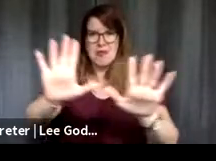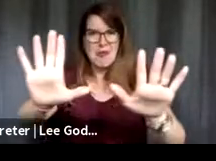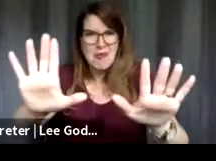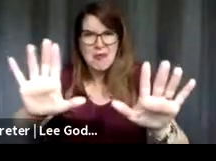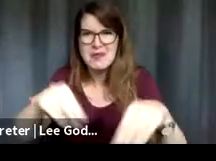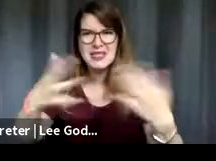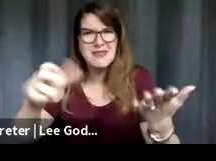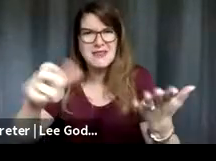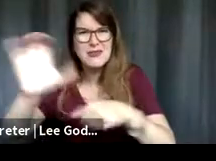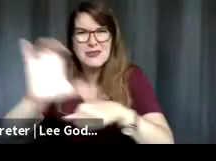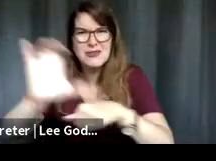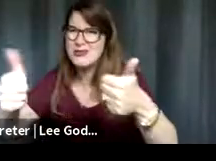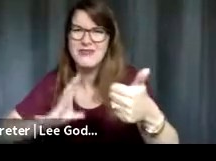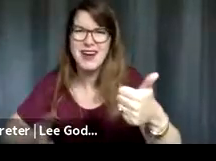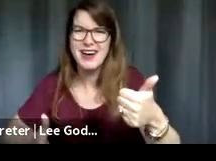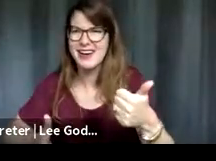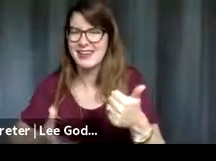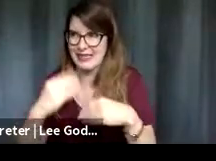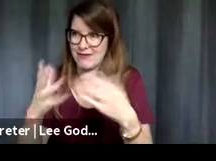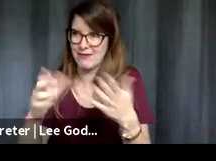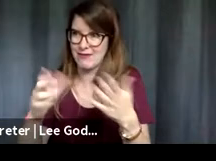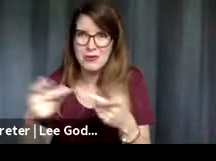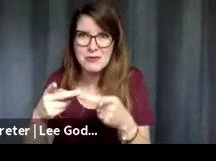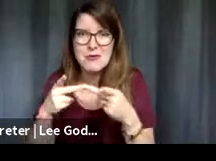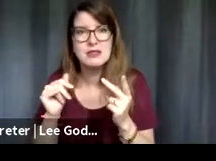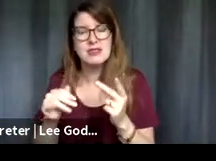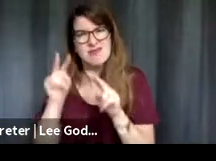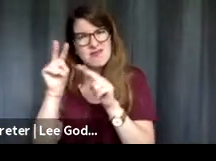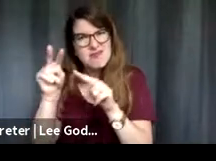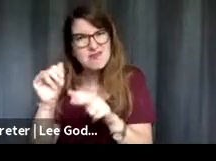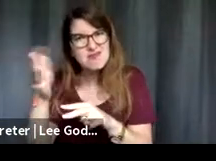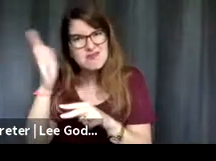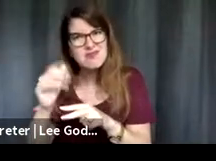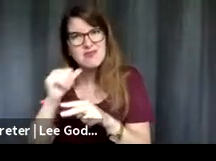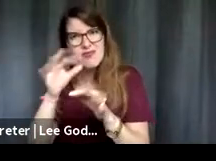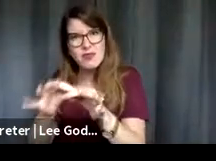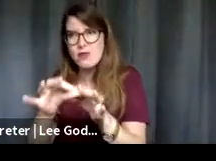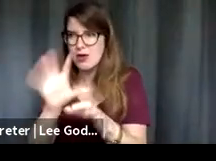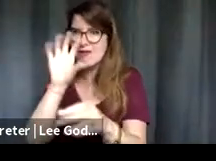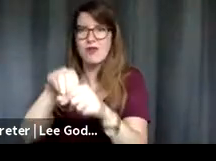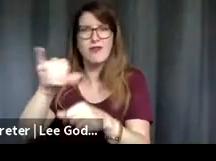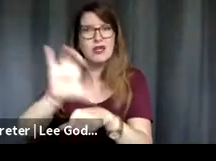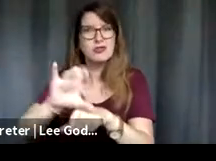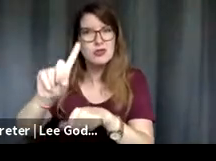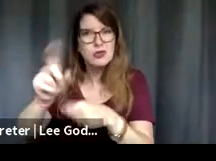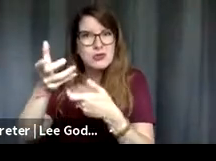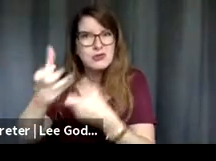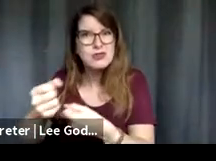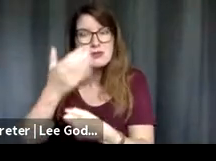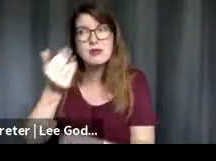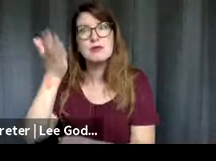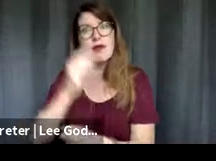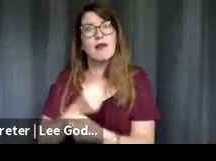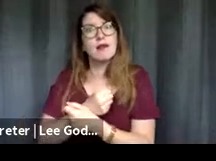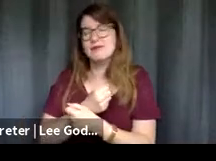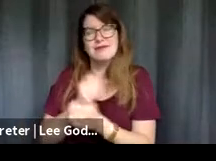there. And then watch if God isn't faithful. And then get involved in the church you're going to trust. Because Jesus loves